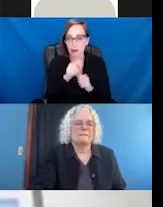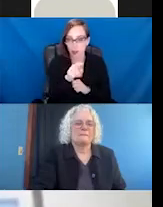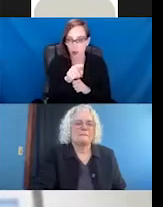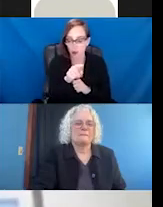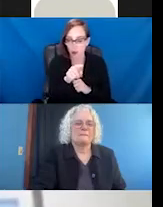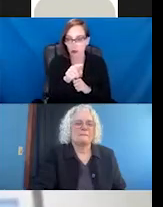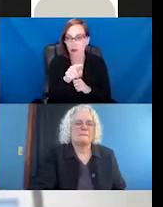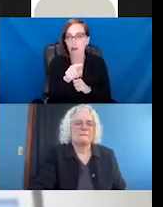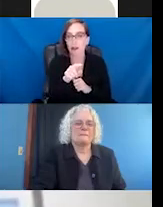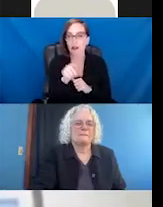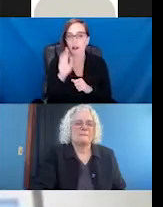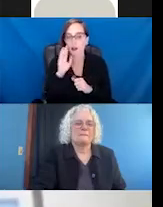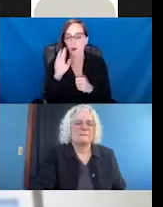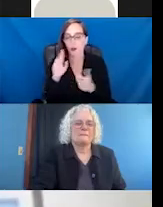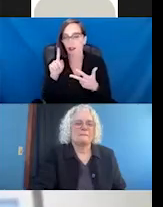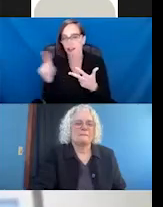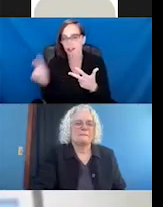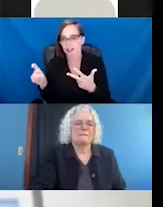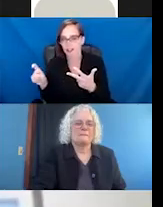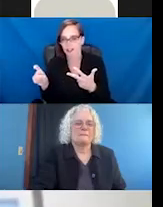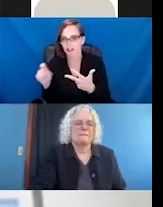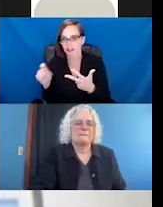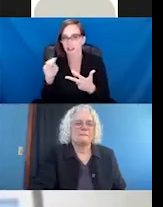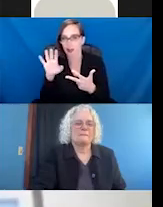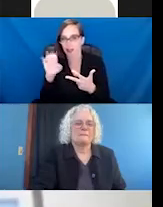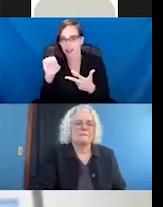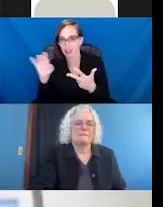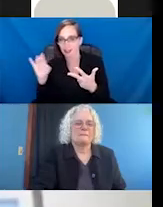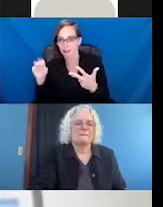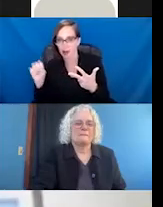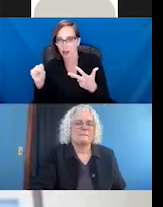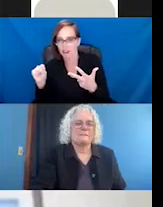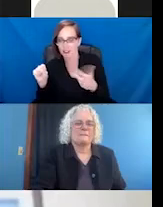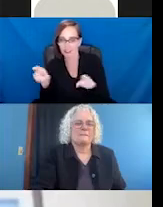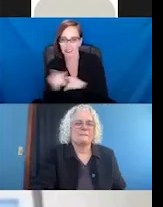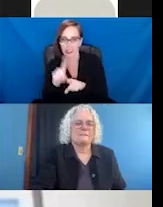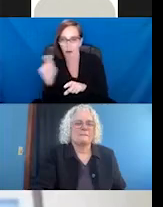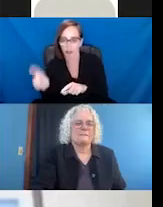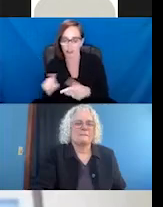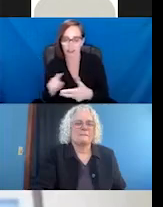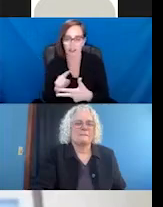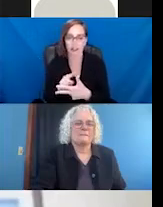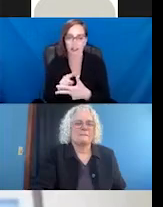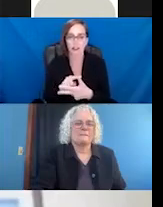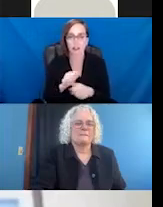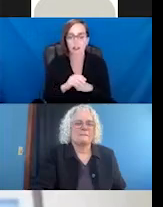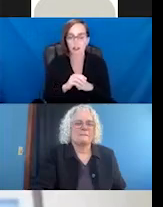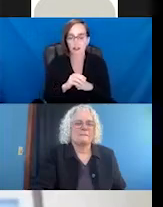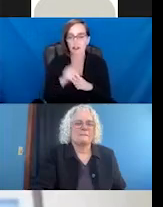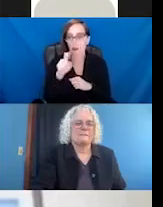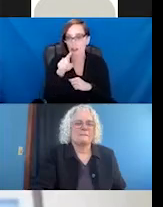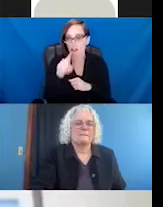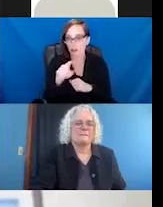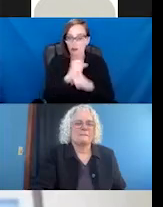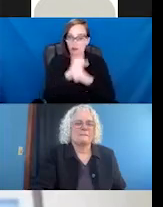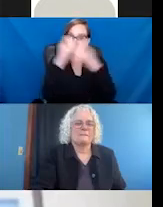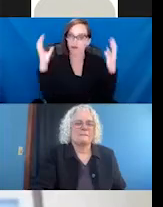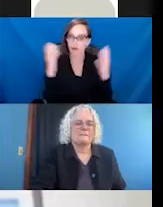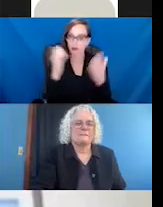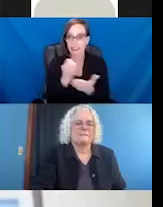Melanie and Marcus with the same follow-up. So as you think about, you know, the economic